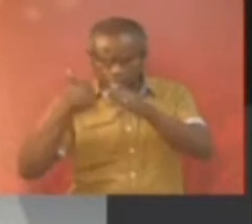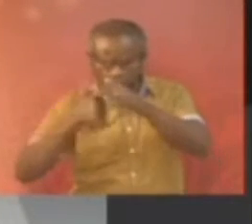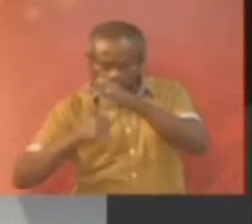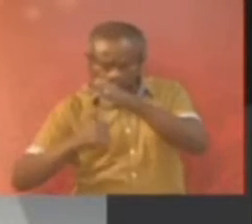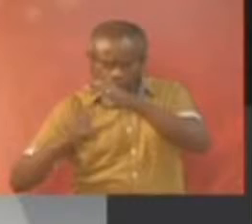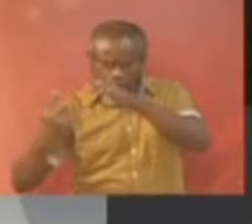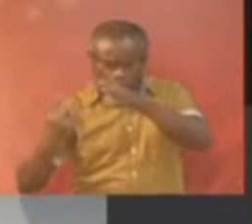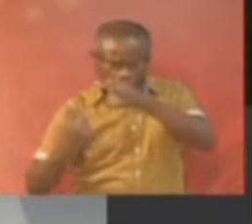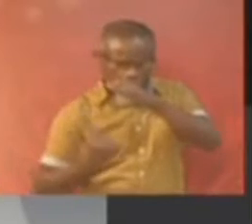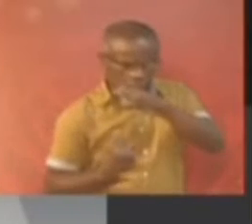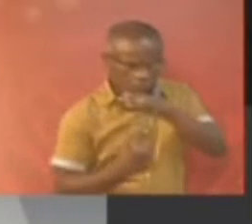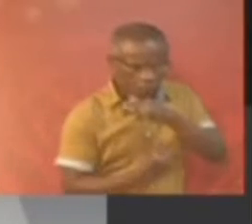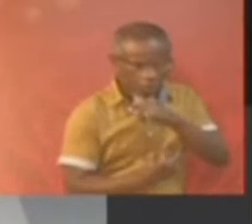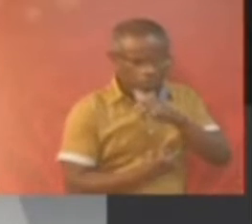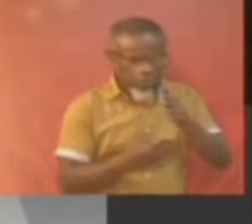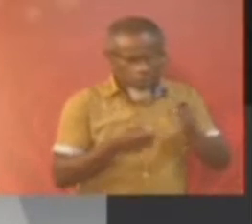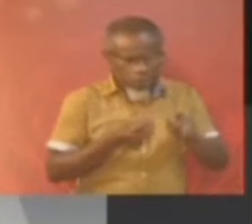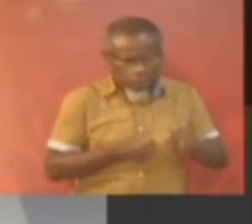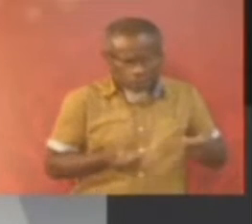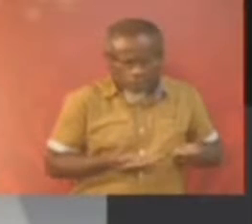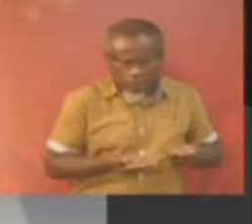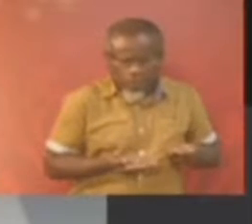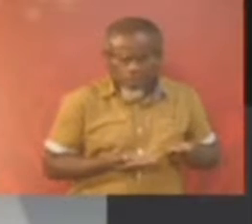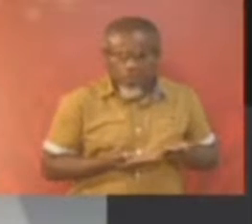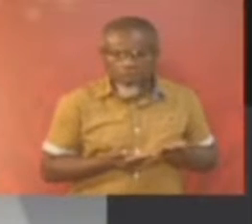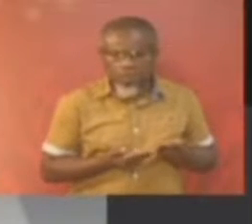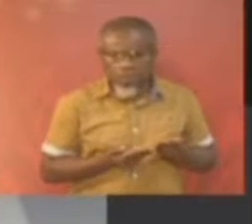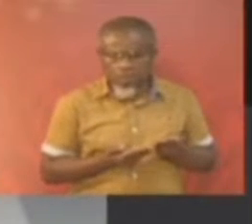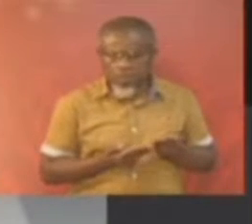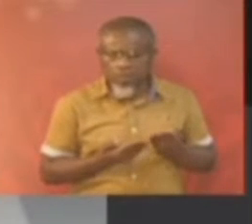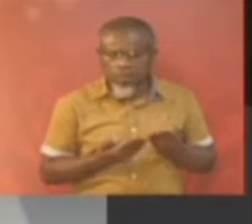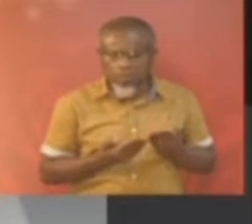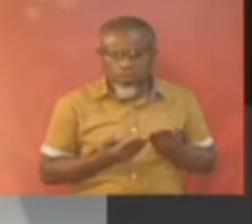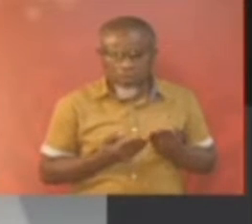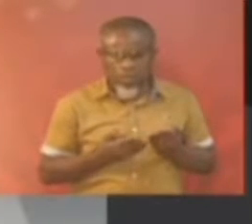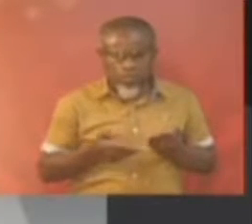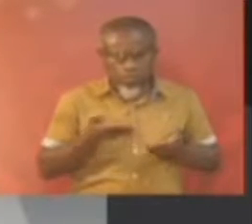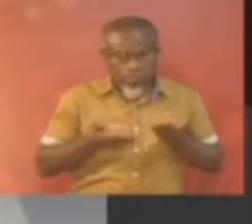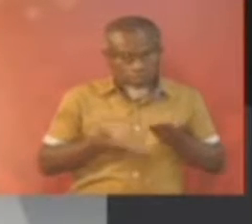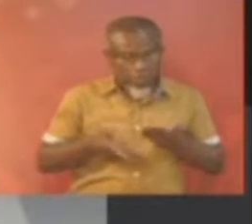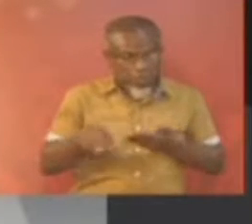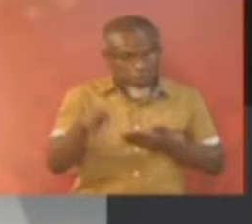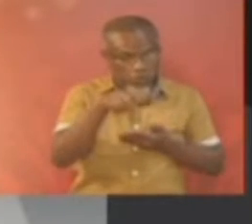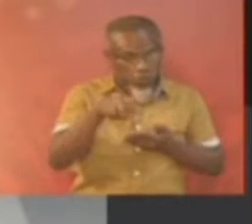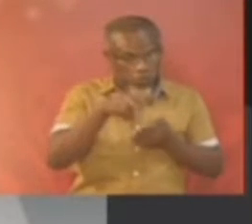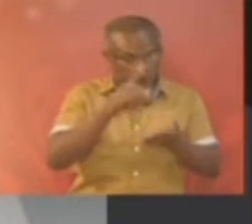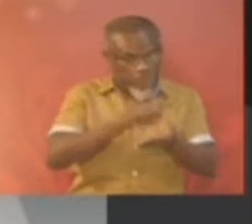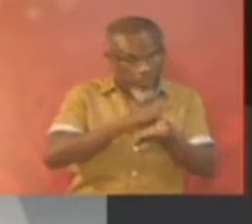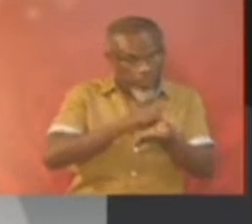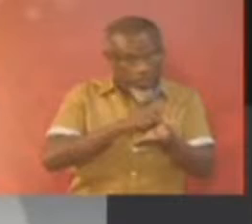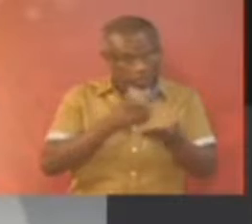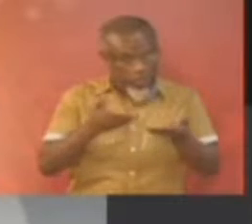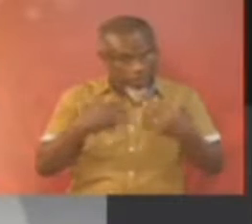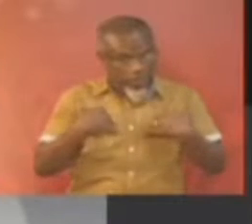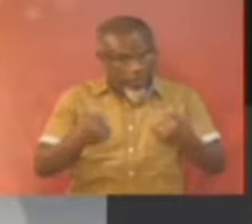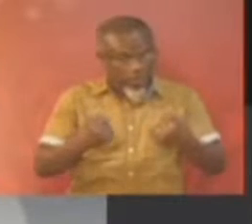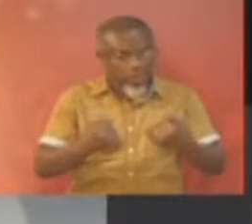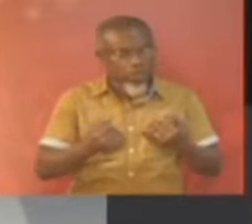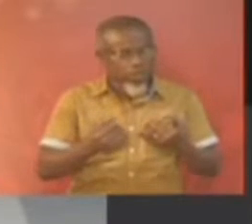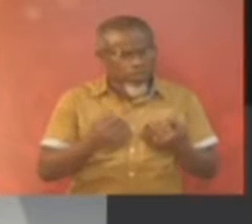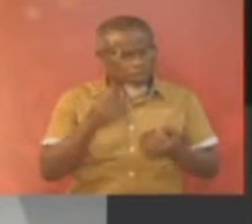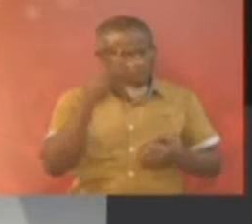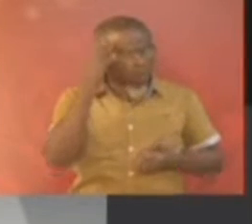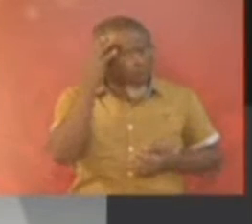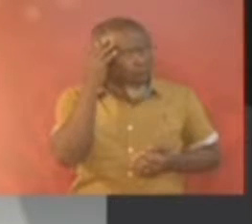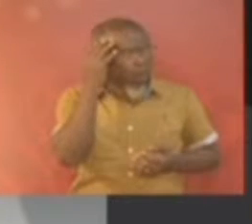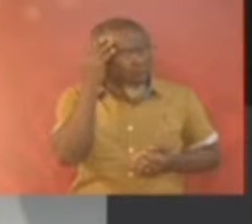weigh in on this, are you all concerned as the health practitioners at the fore of this COVID-19 fight that we may not be able to eradicate this